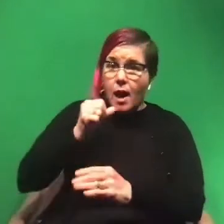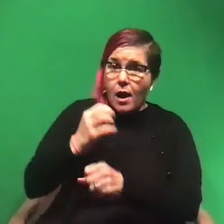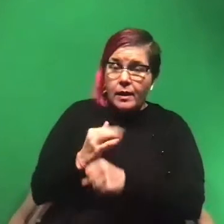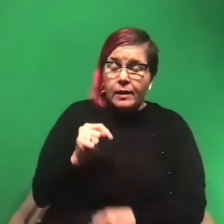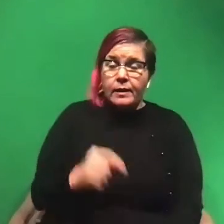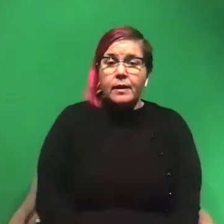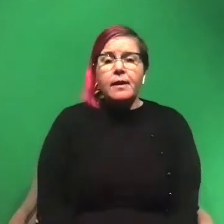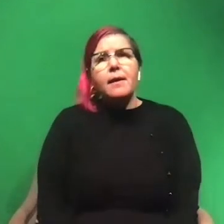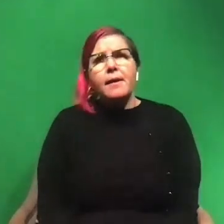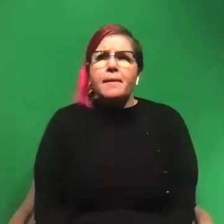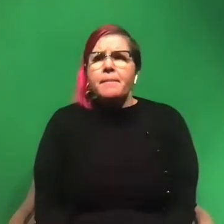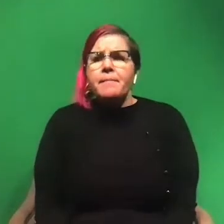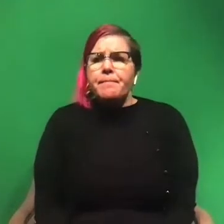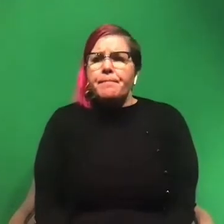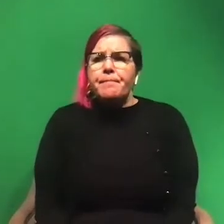Yeah, so